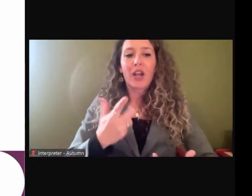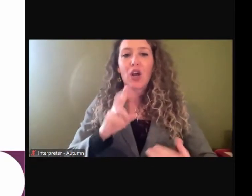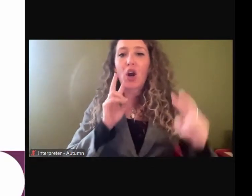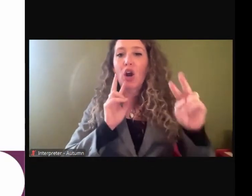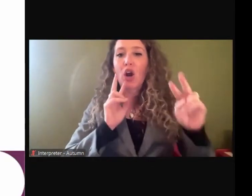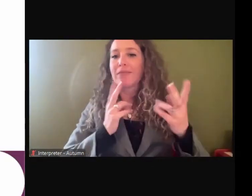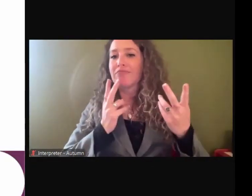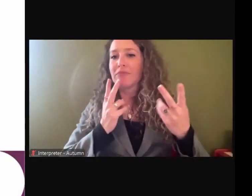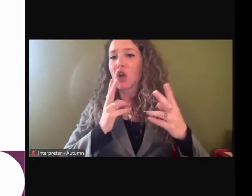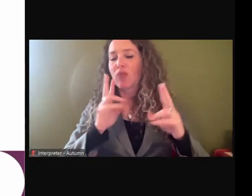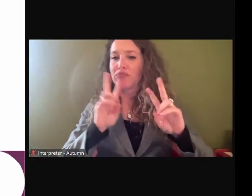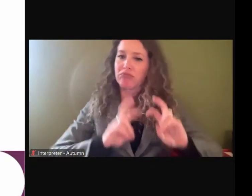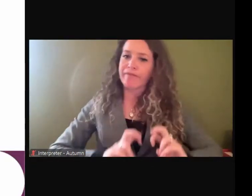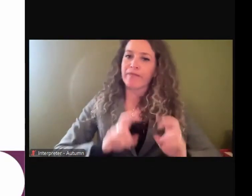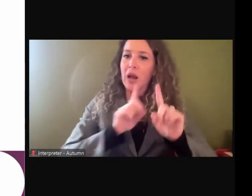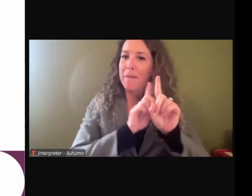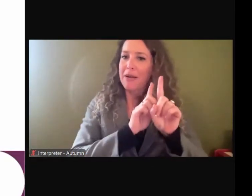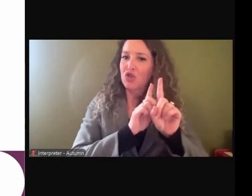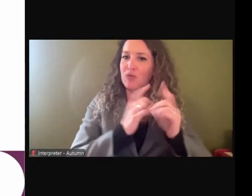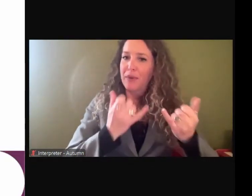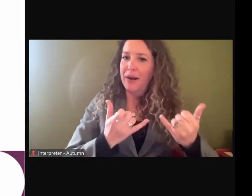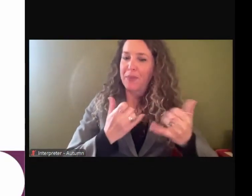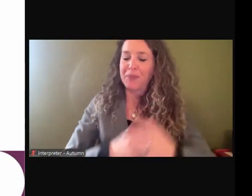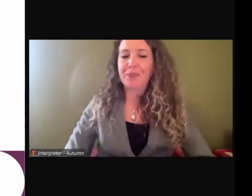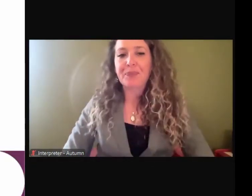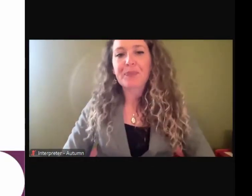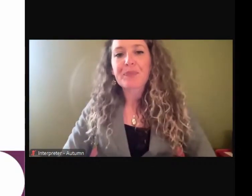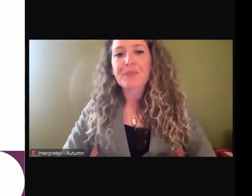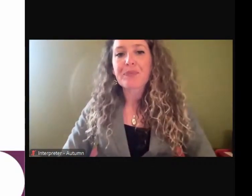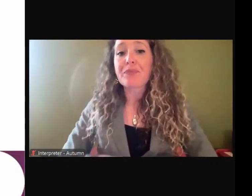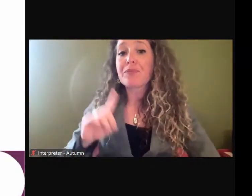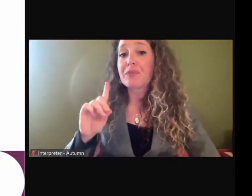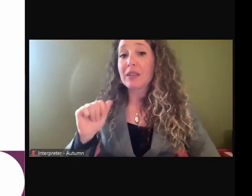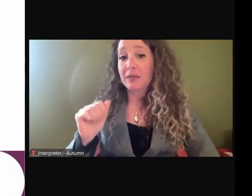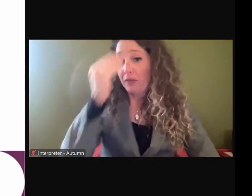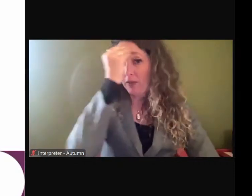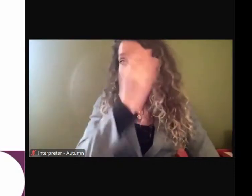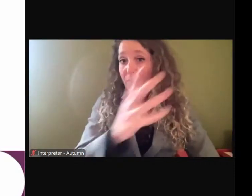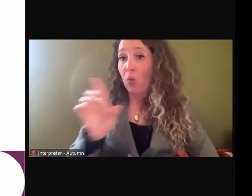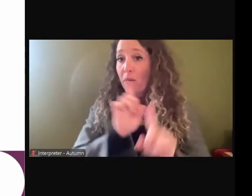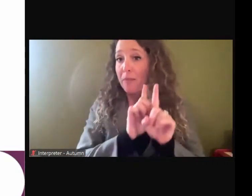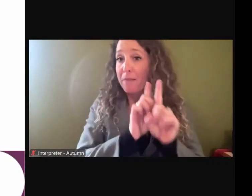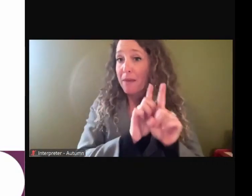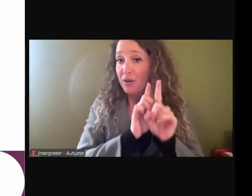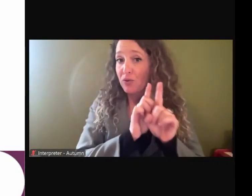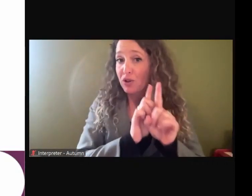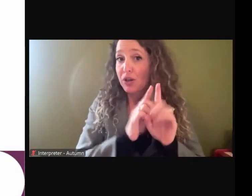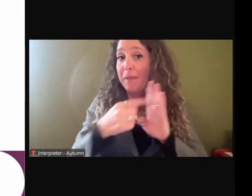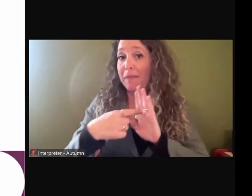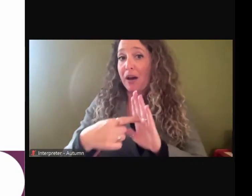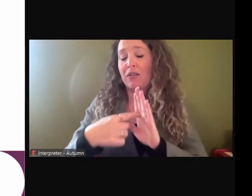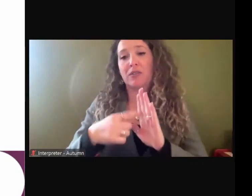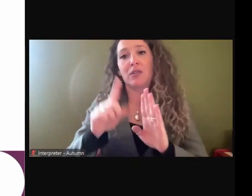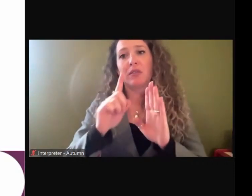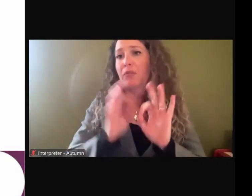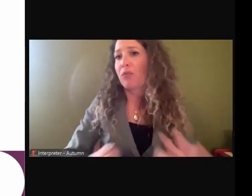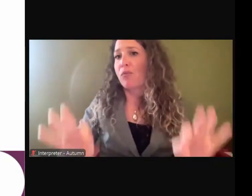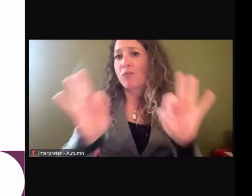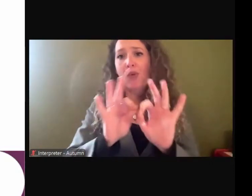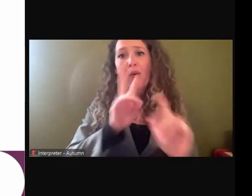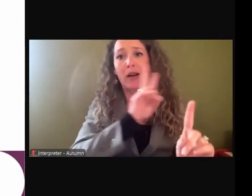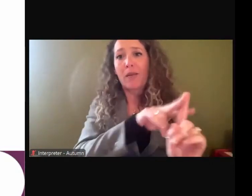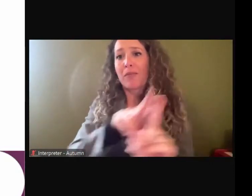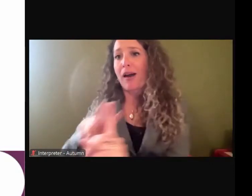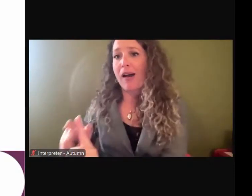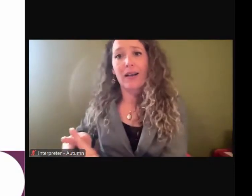at mentorship right now. We also know that this disability informed mentorship model is relevant across multiple fields. So we